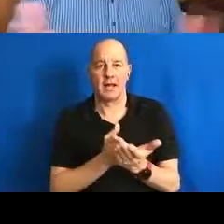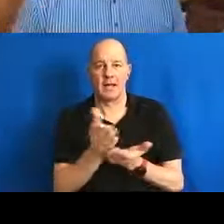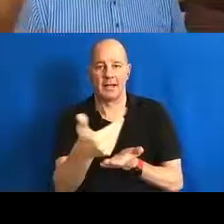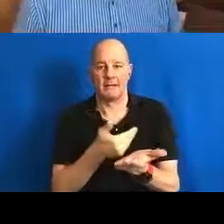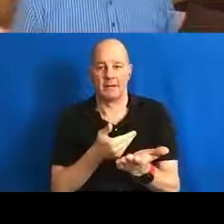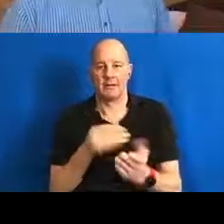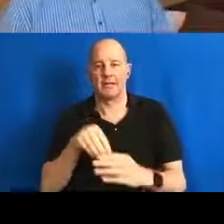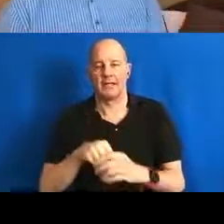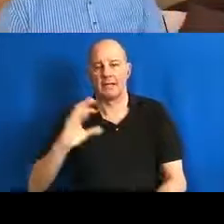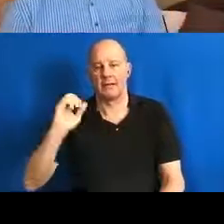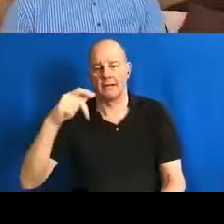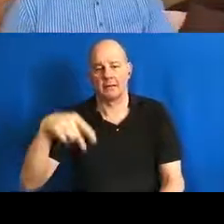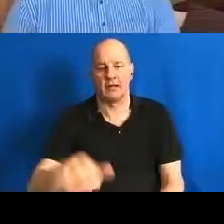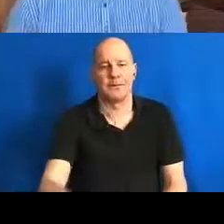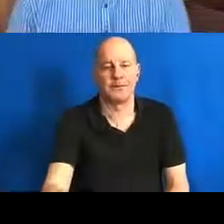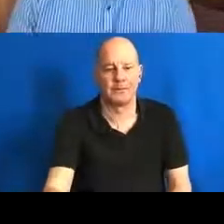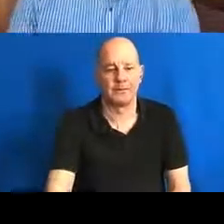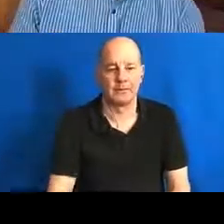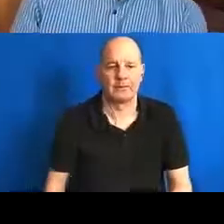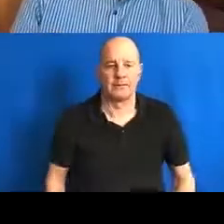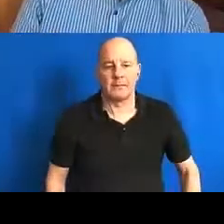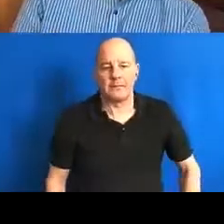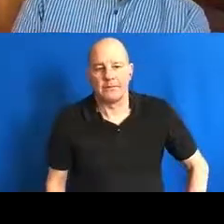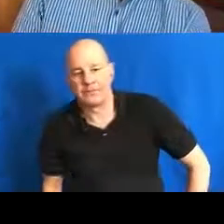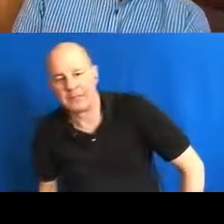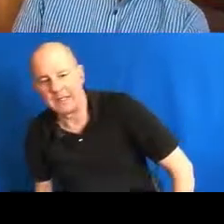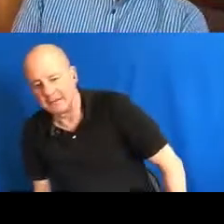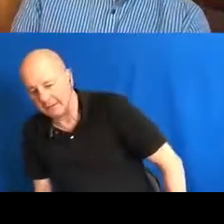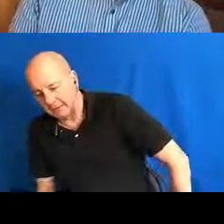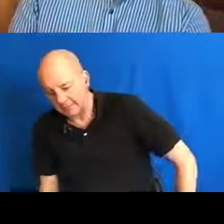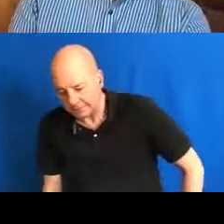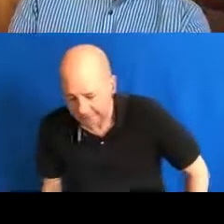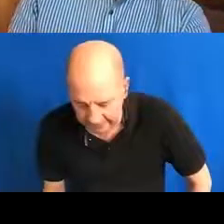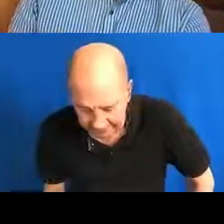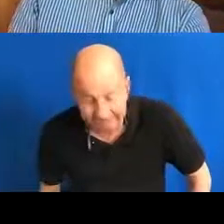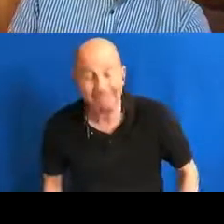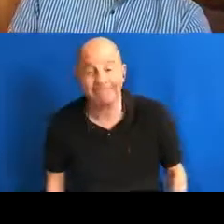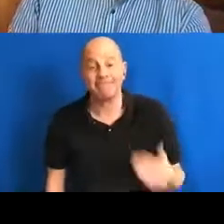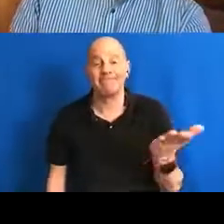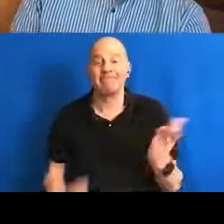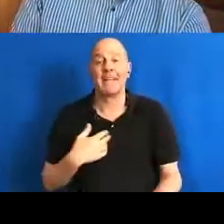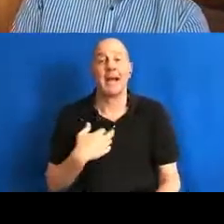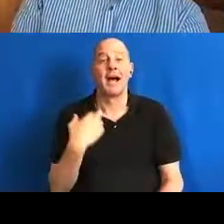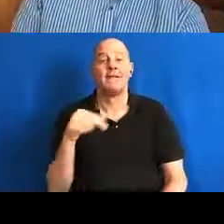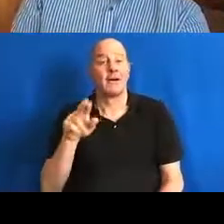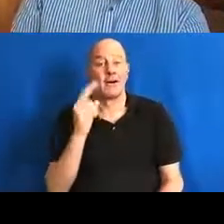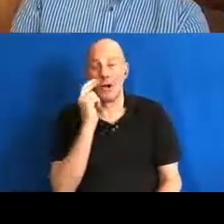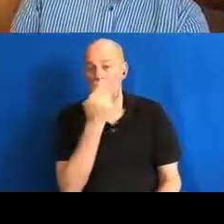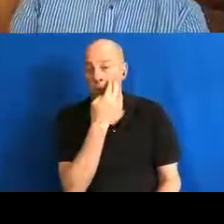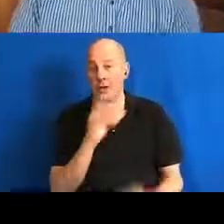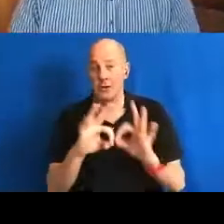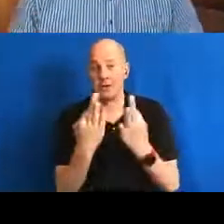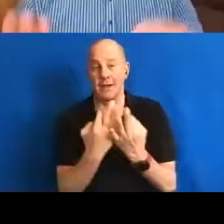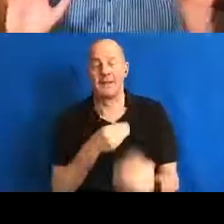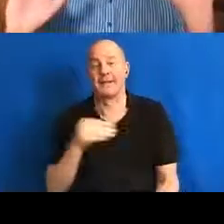So all of our friends on Schitt's Creek, the family of the Roses, and Stevie, the employee at the